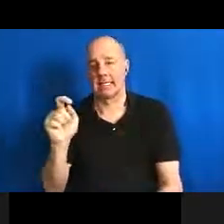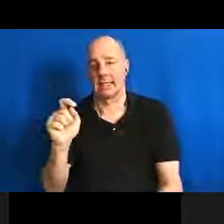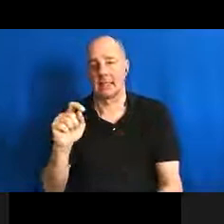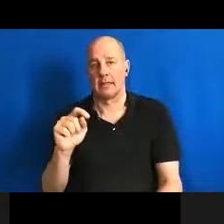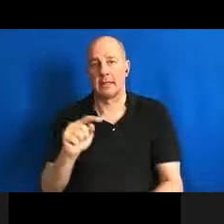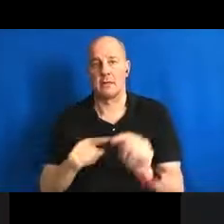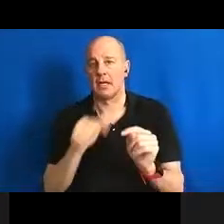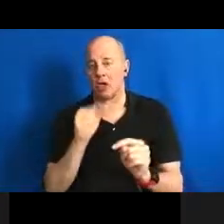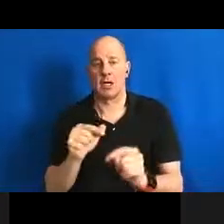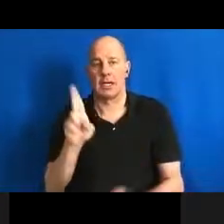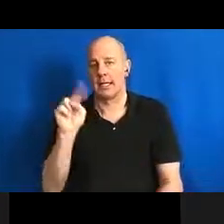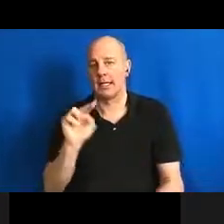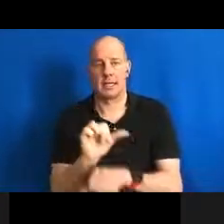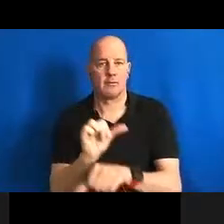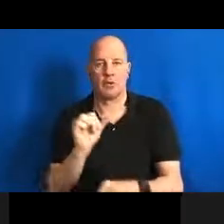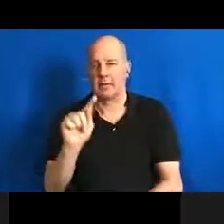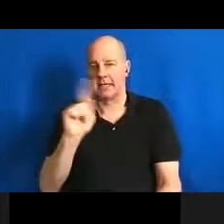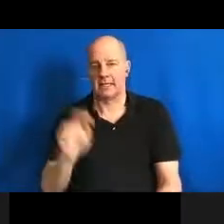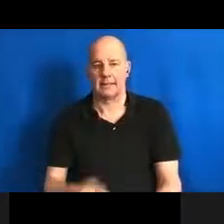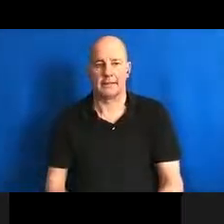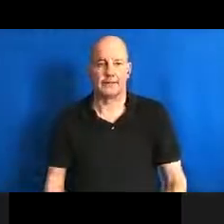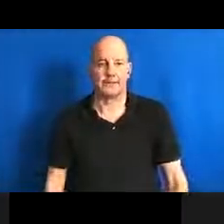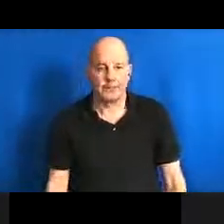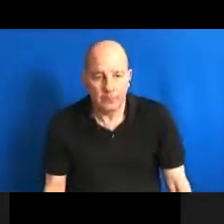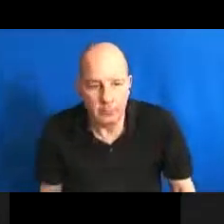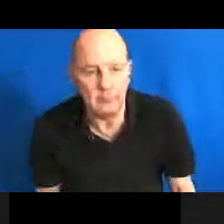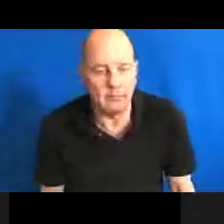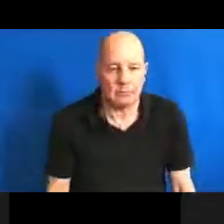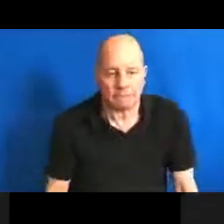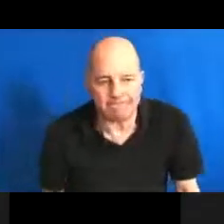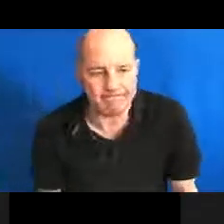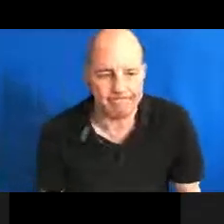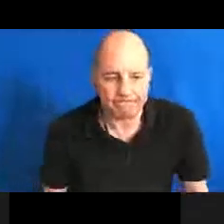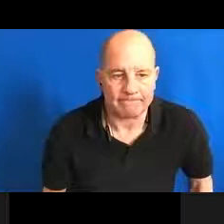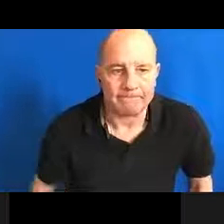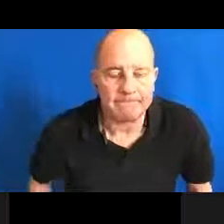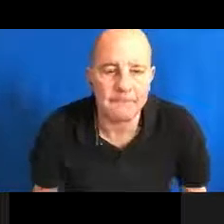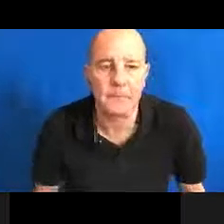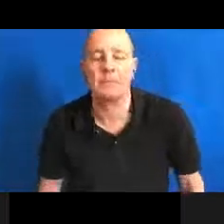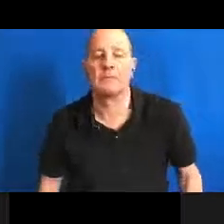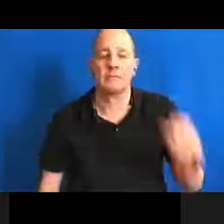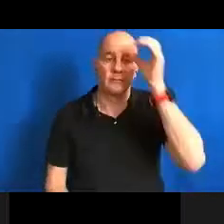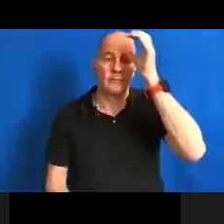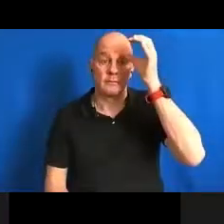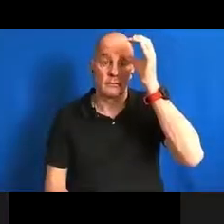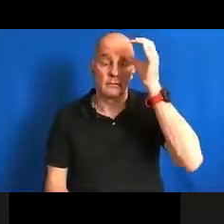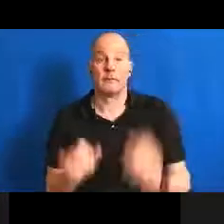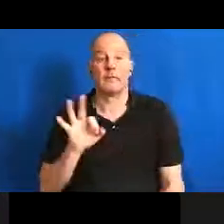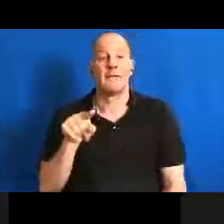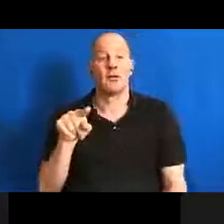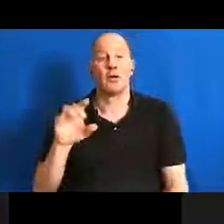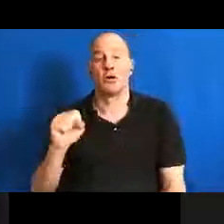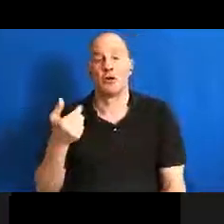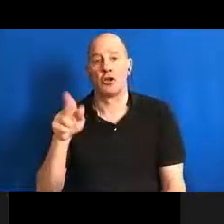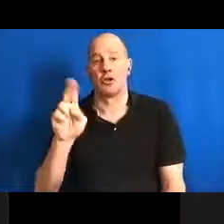the unemployment tax. To the next slide. So if you are a shareholder of a C Corp, you